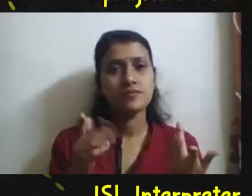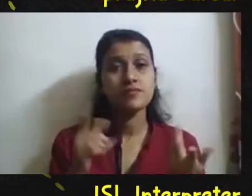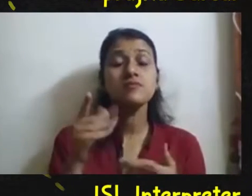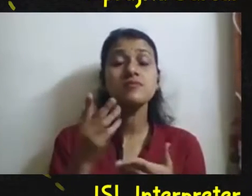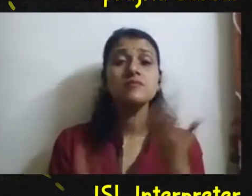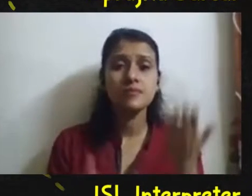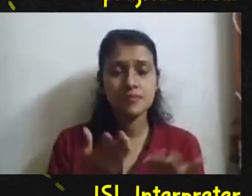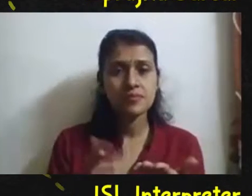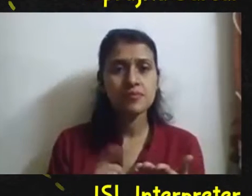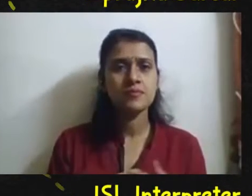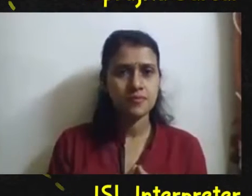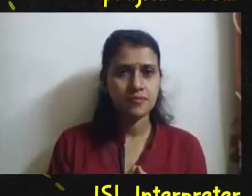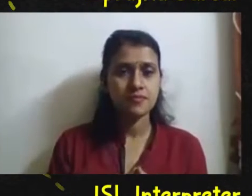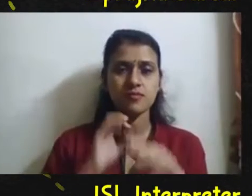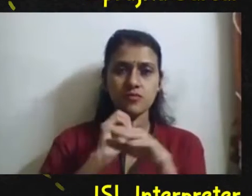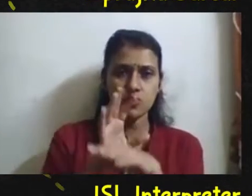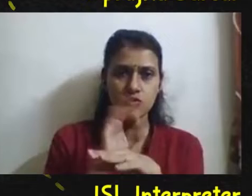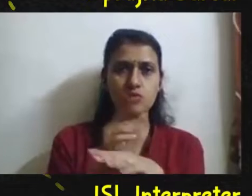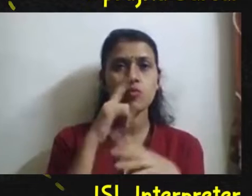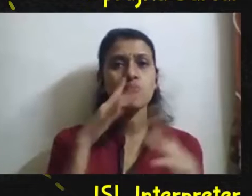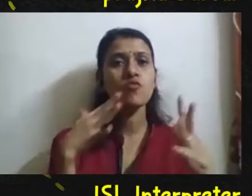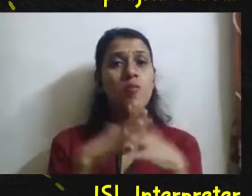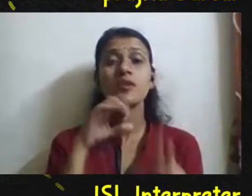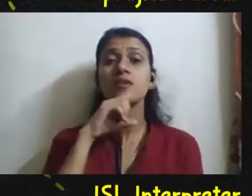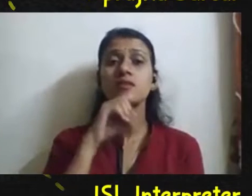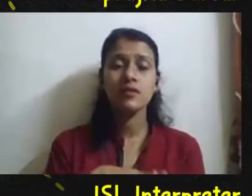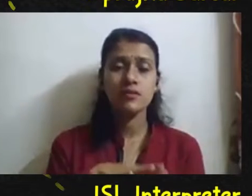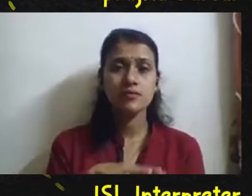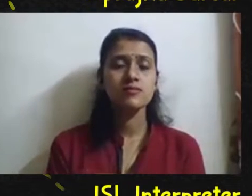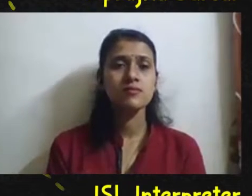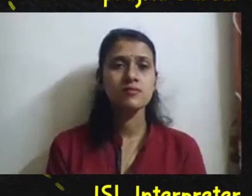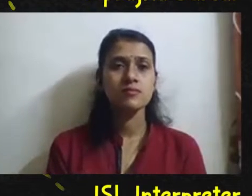to counsel women, young women, on